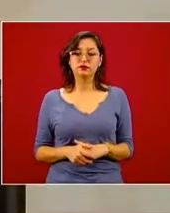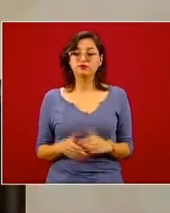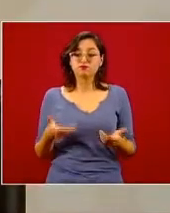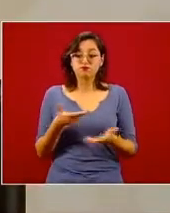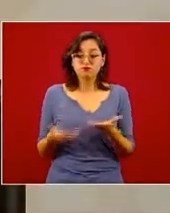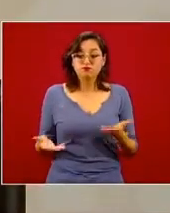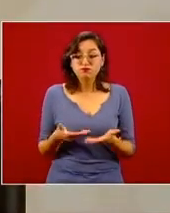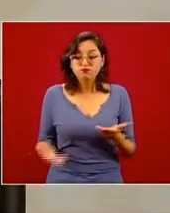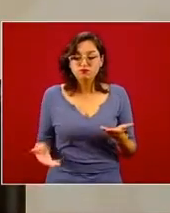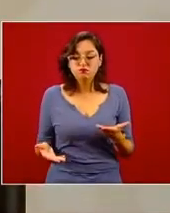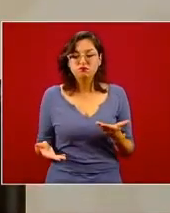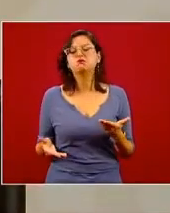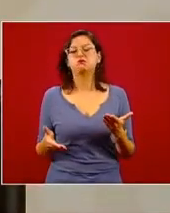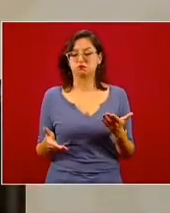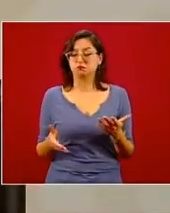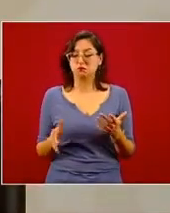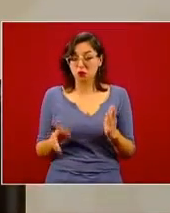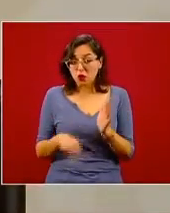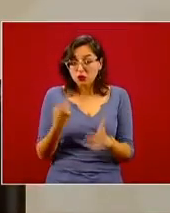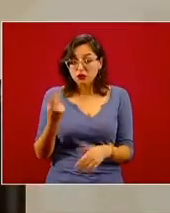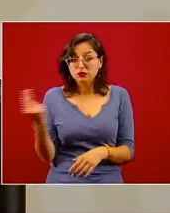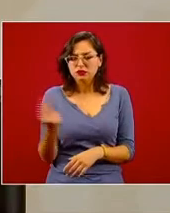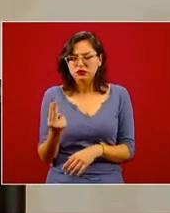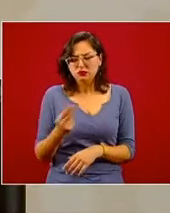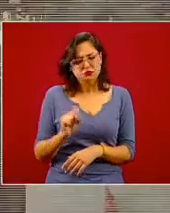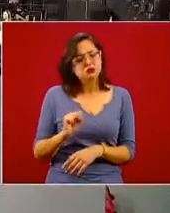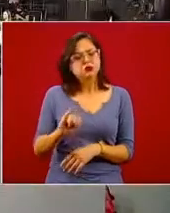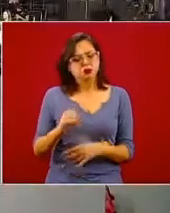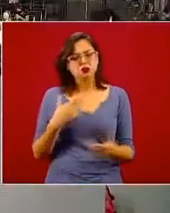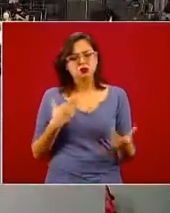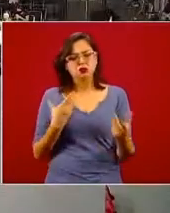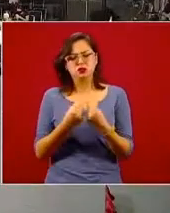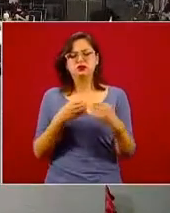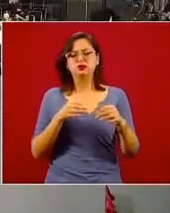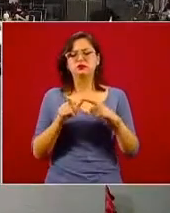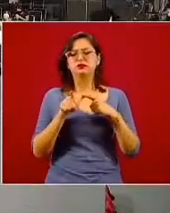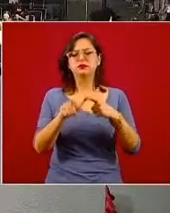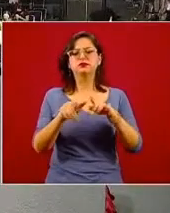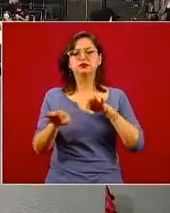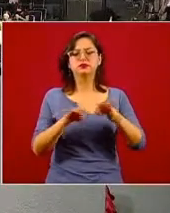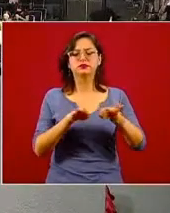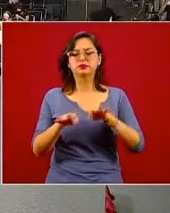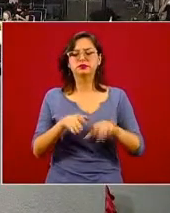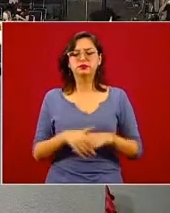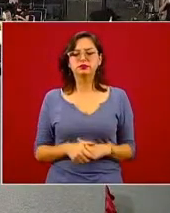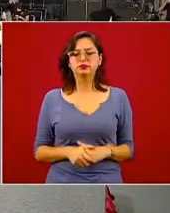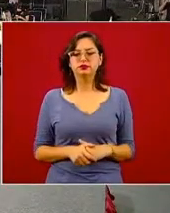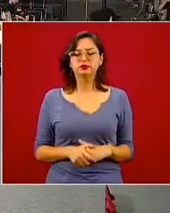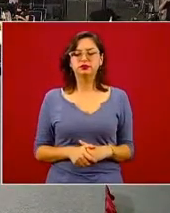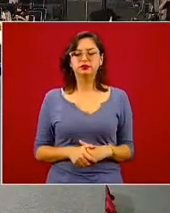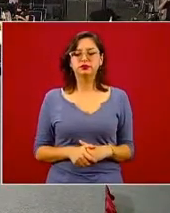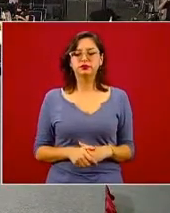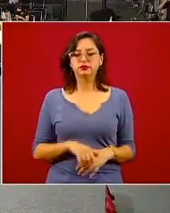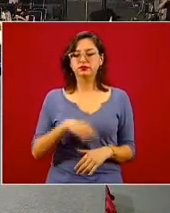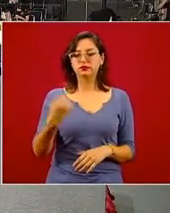back home all indudablemente of seguiremos trabajando these juntos. people who Gracias. are Alejandro, por favor. been a victim of this